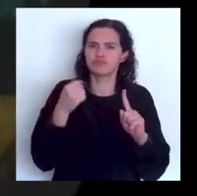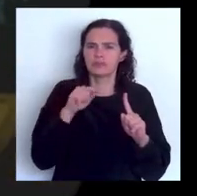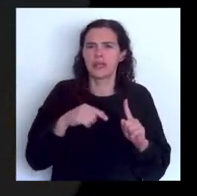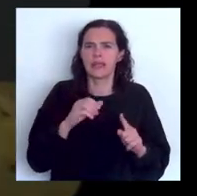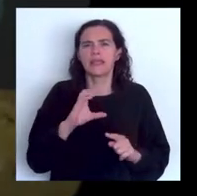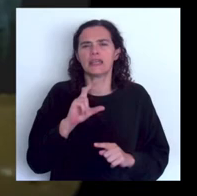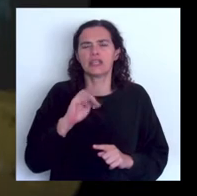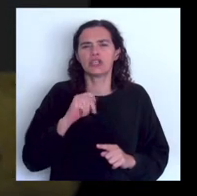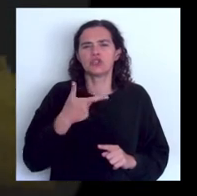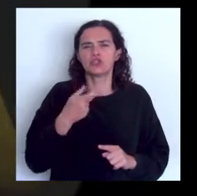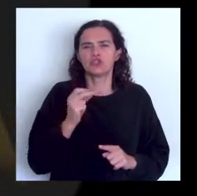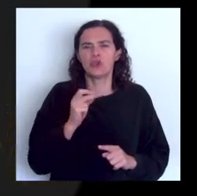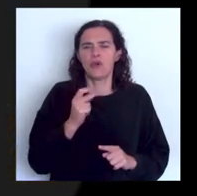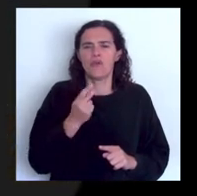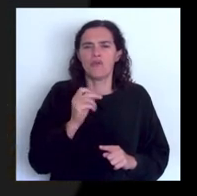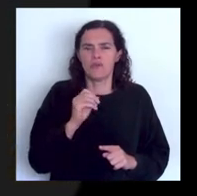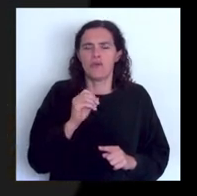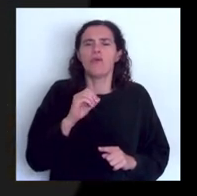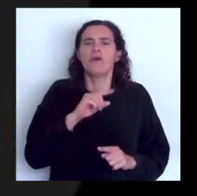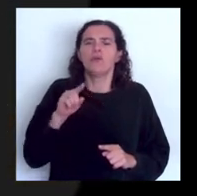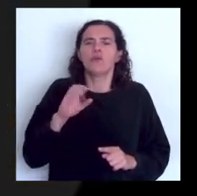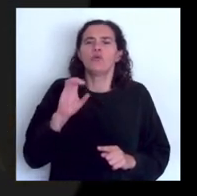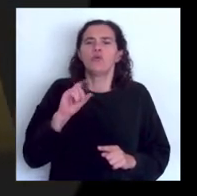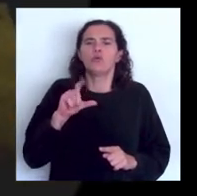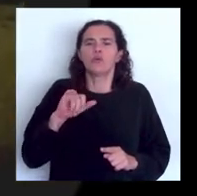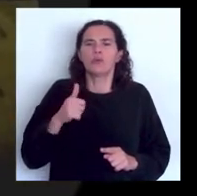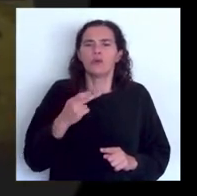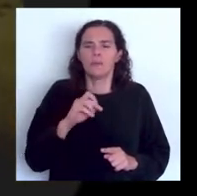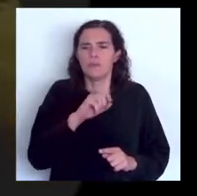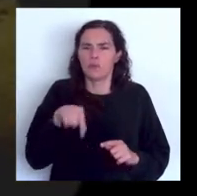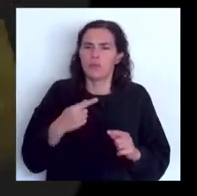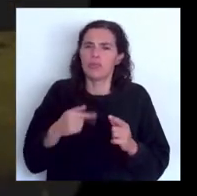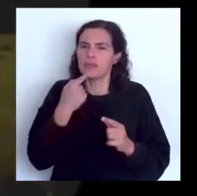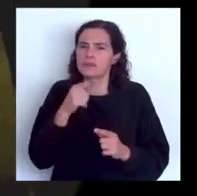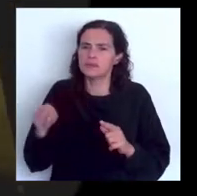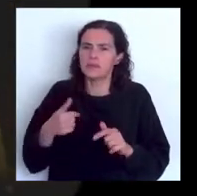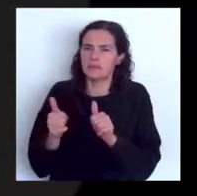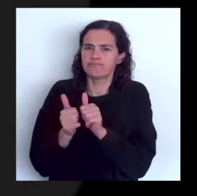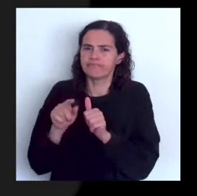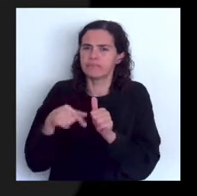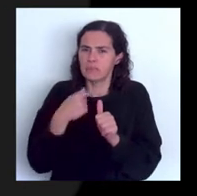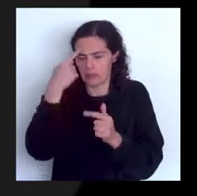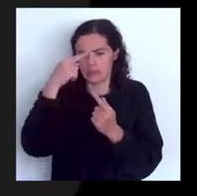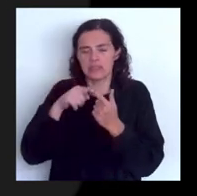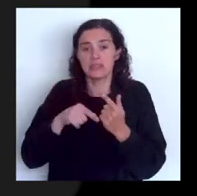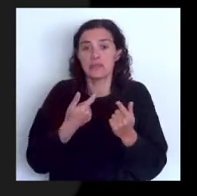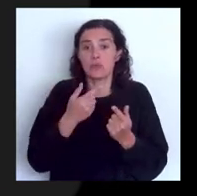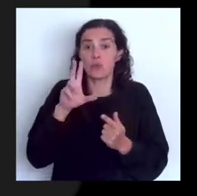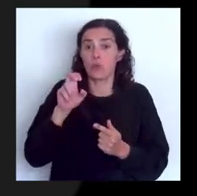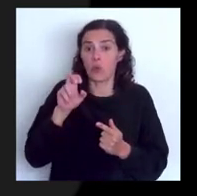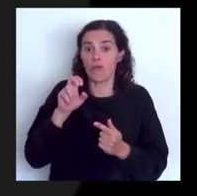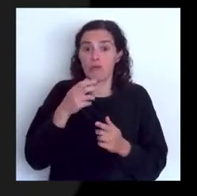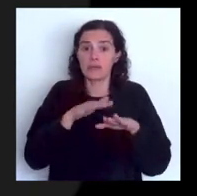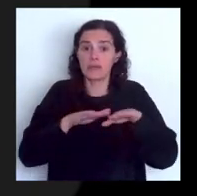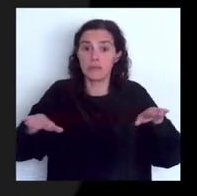challenge that Christopher Columbus gave to his peer to balance an egg on the